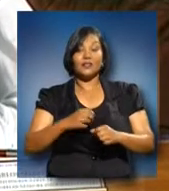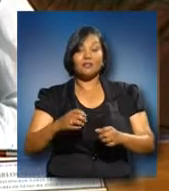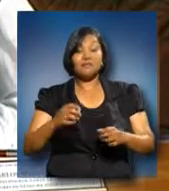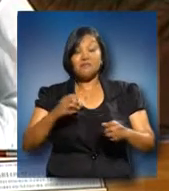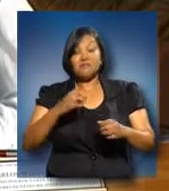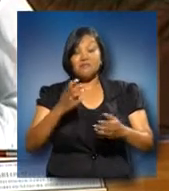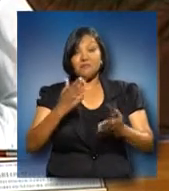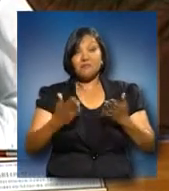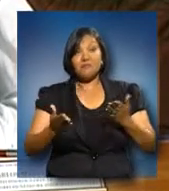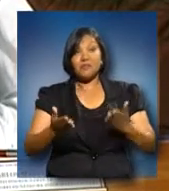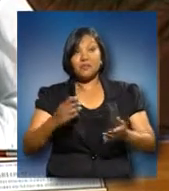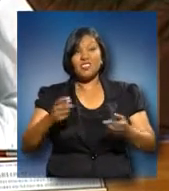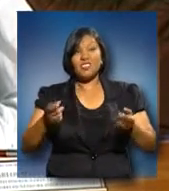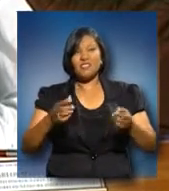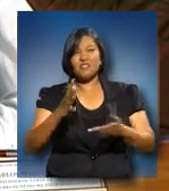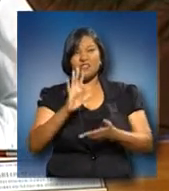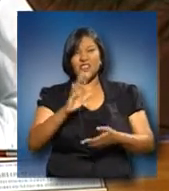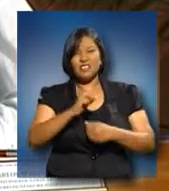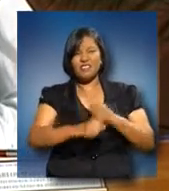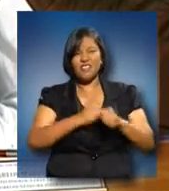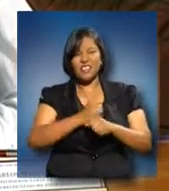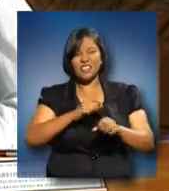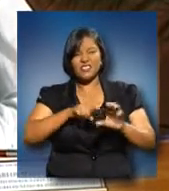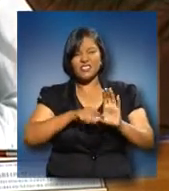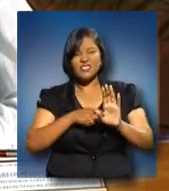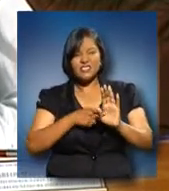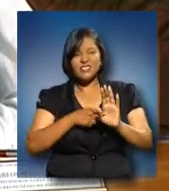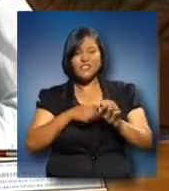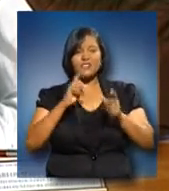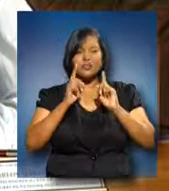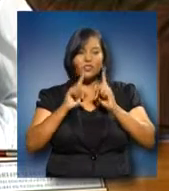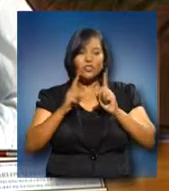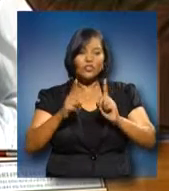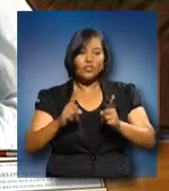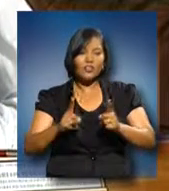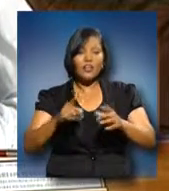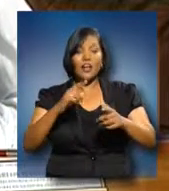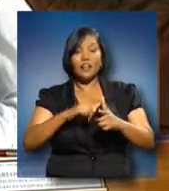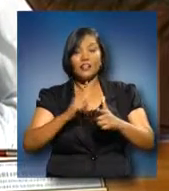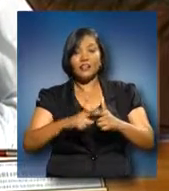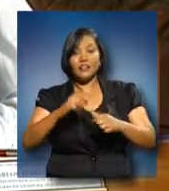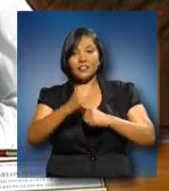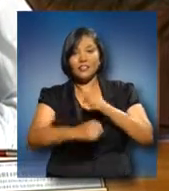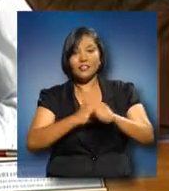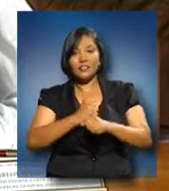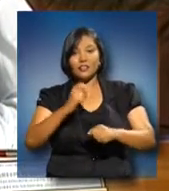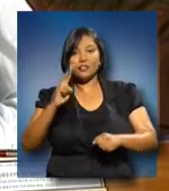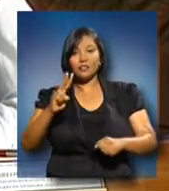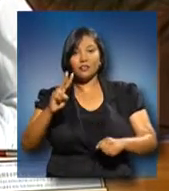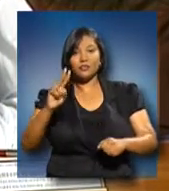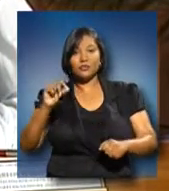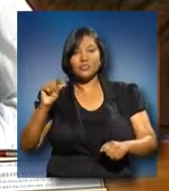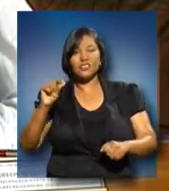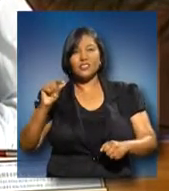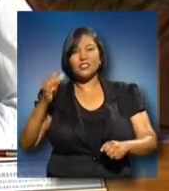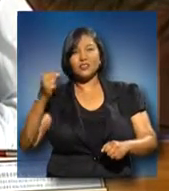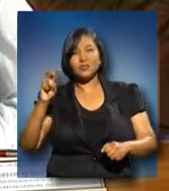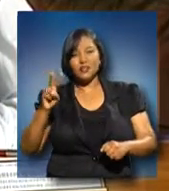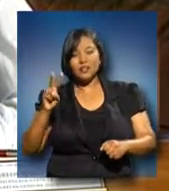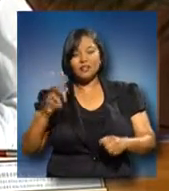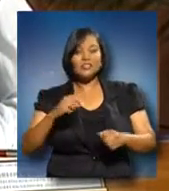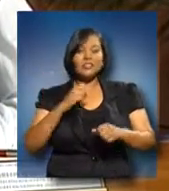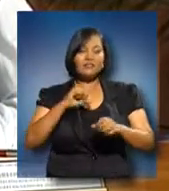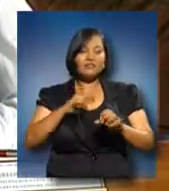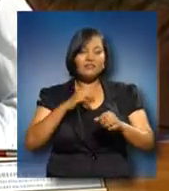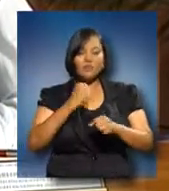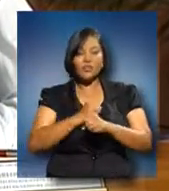them like 5 years. They started discussing it like 5 years ago, and they finally got it running the end of 2012. But